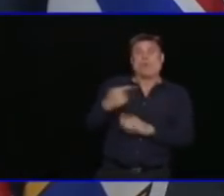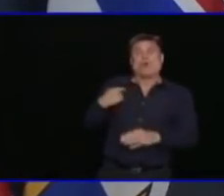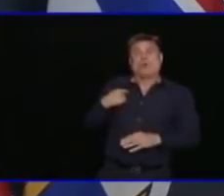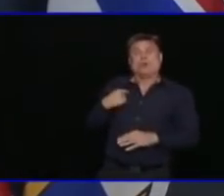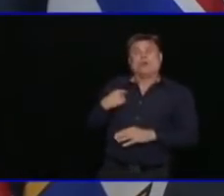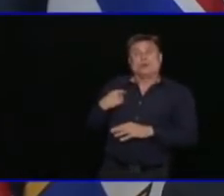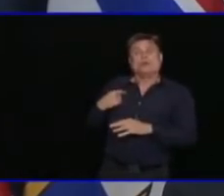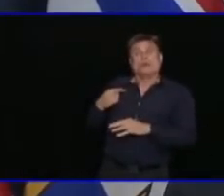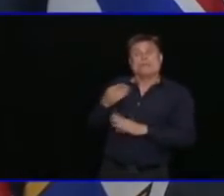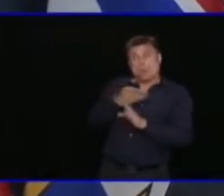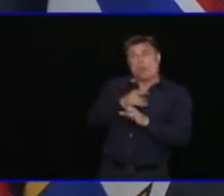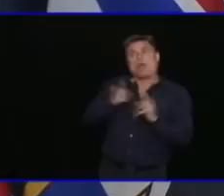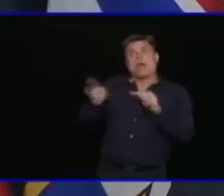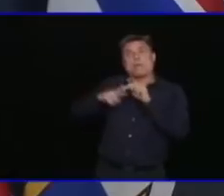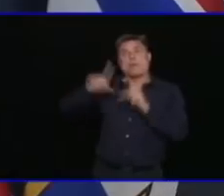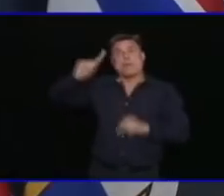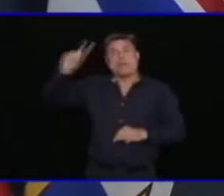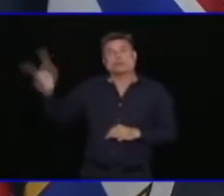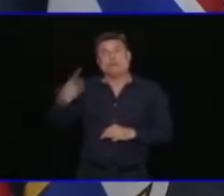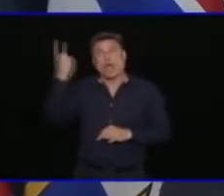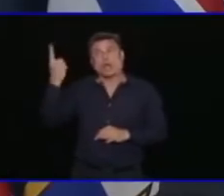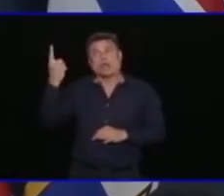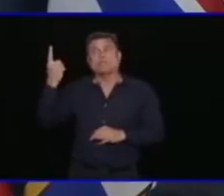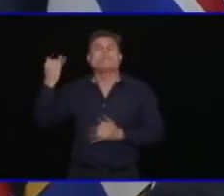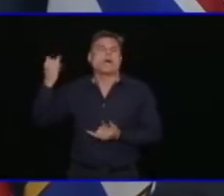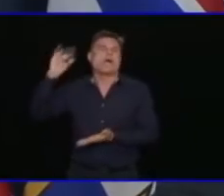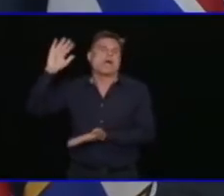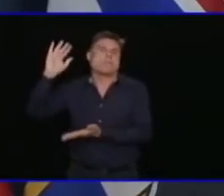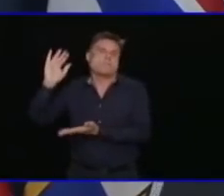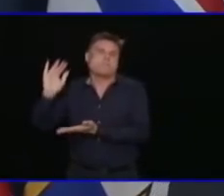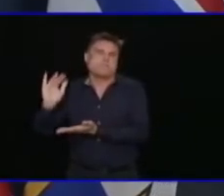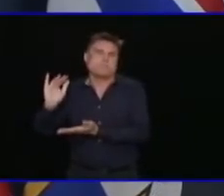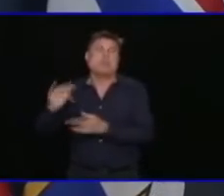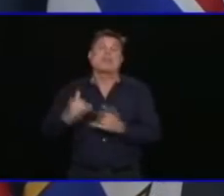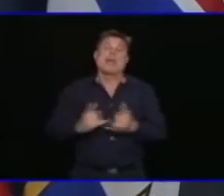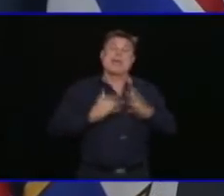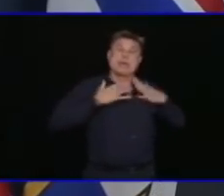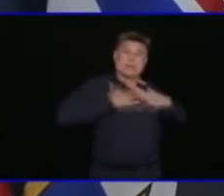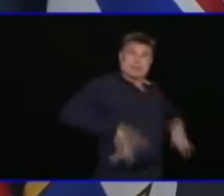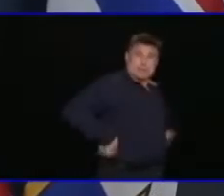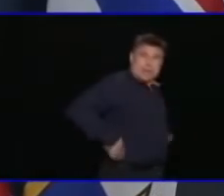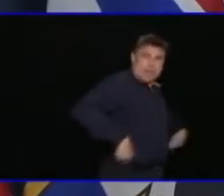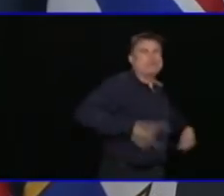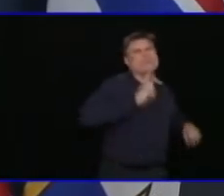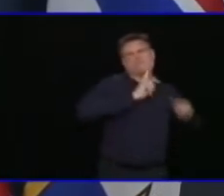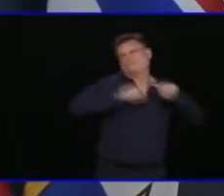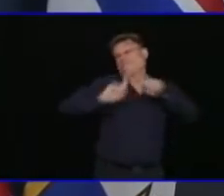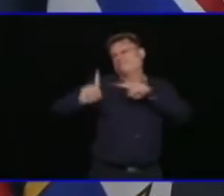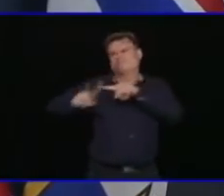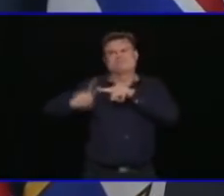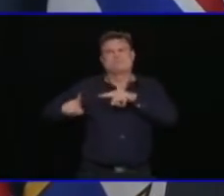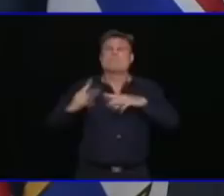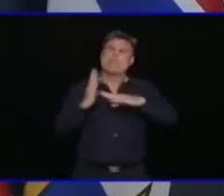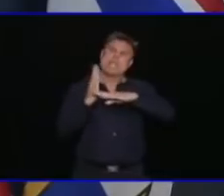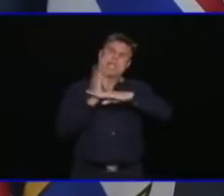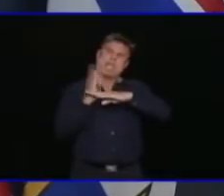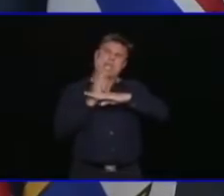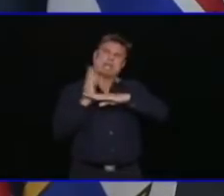type, average unit was between 65 cents and $4.40. Pre-COVID, COVID peak pricing